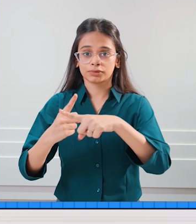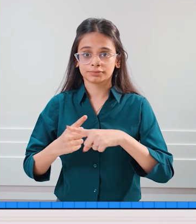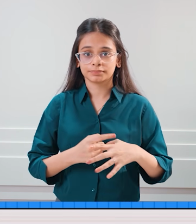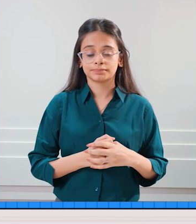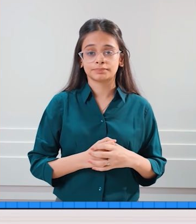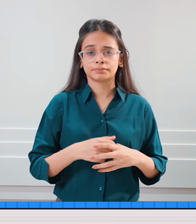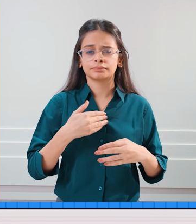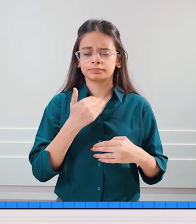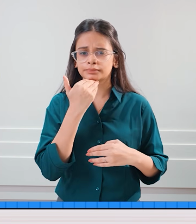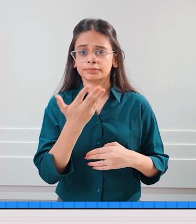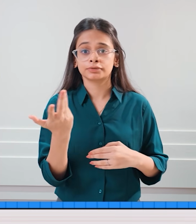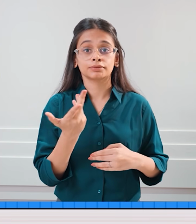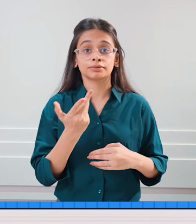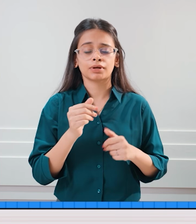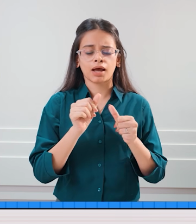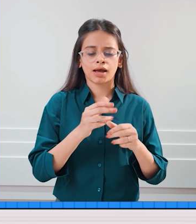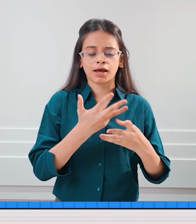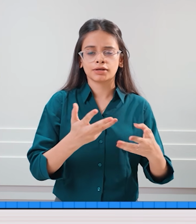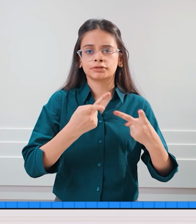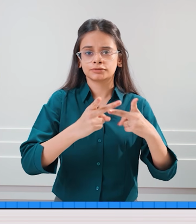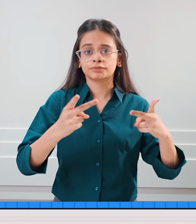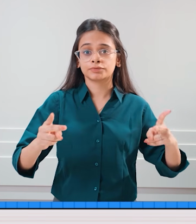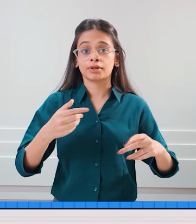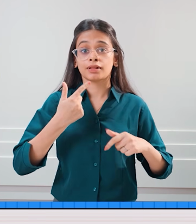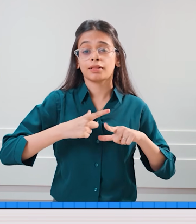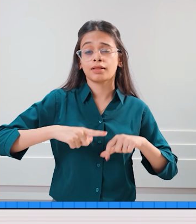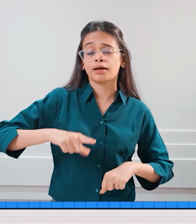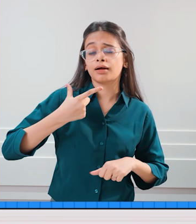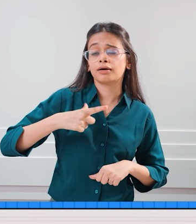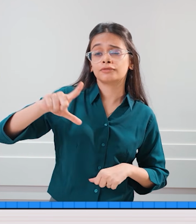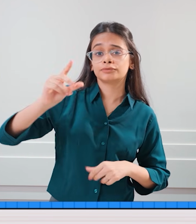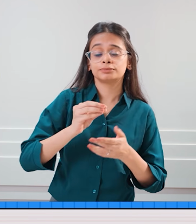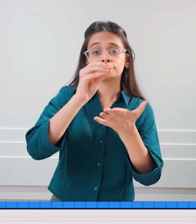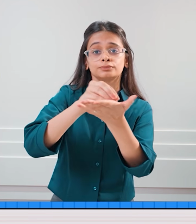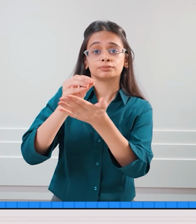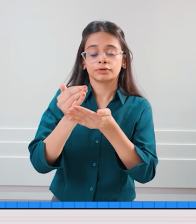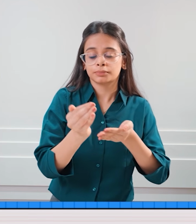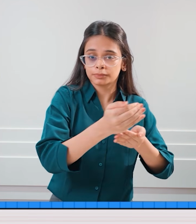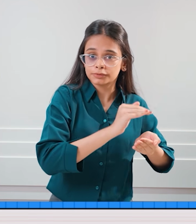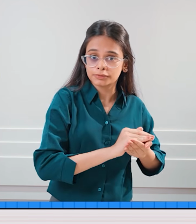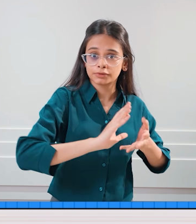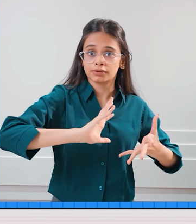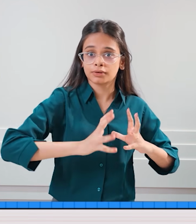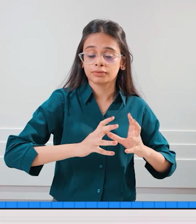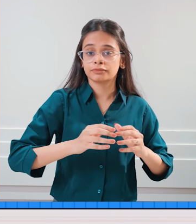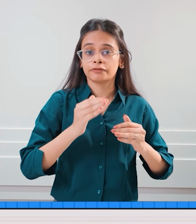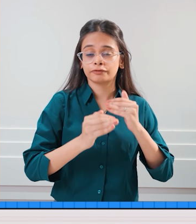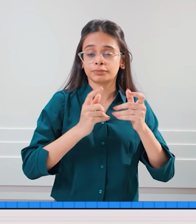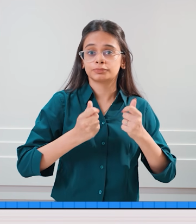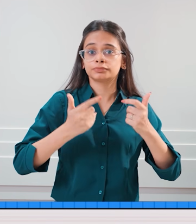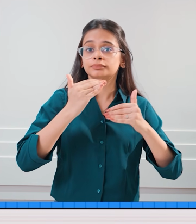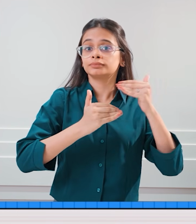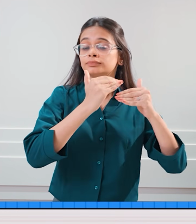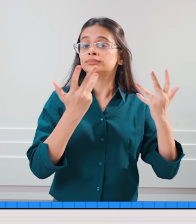Broadly speaking, there are few assets that you can invest in throughout your life to preserve, generate, and transmit wealth. These are gold,